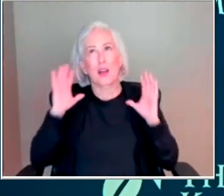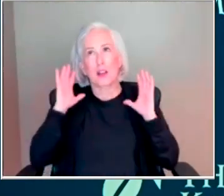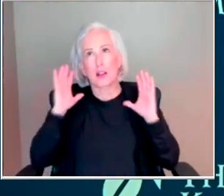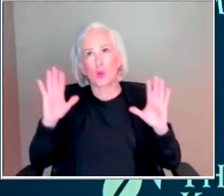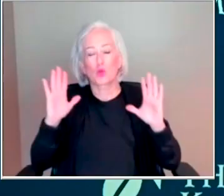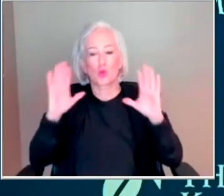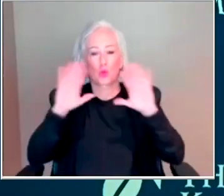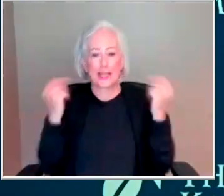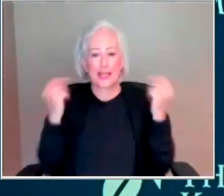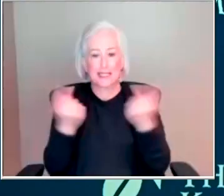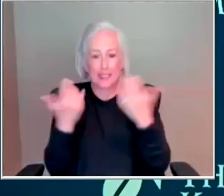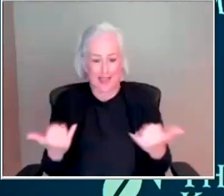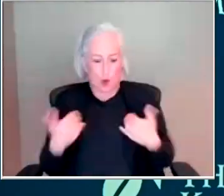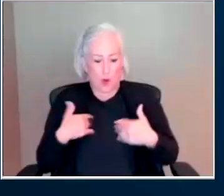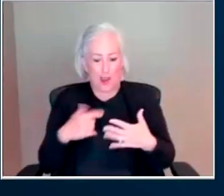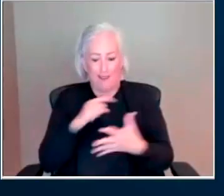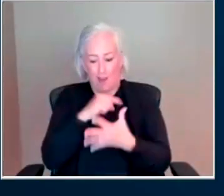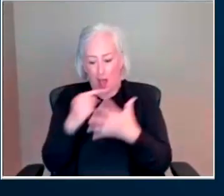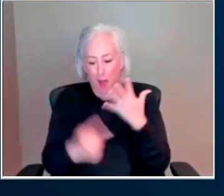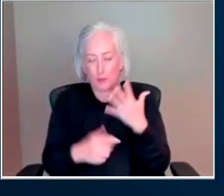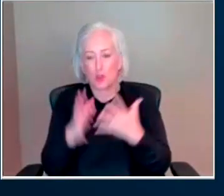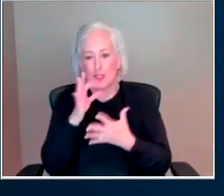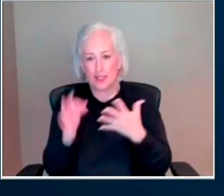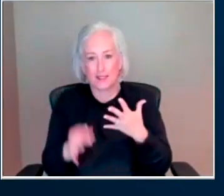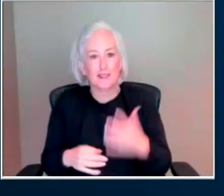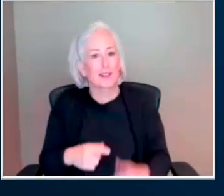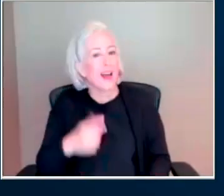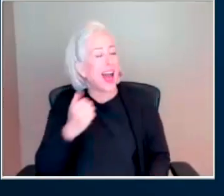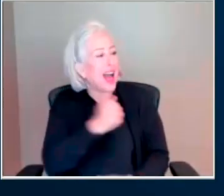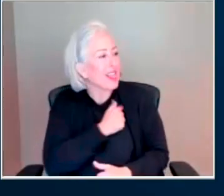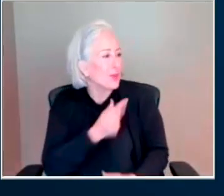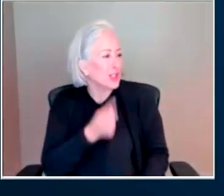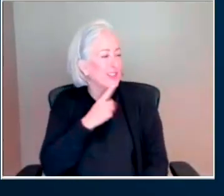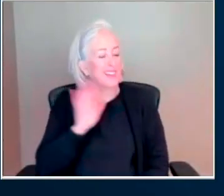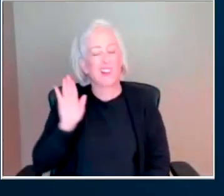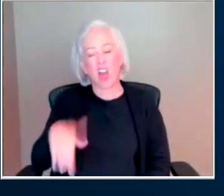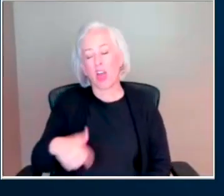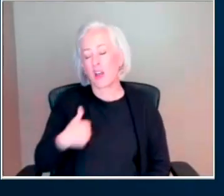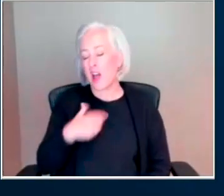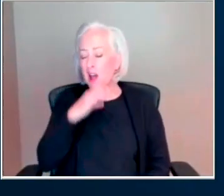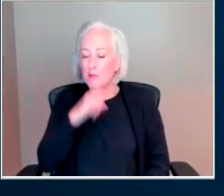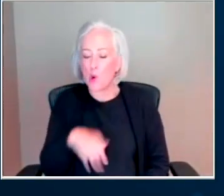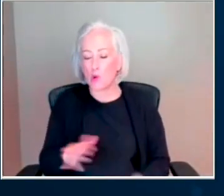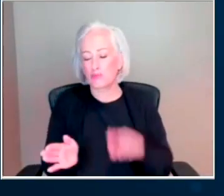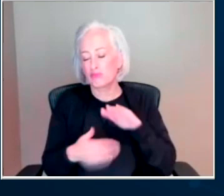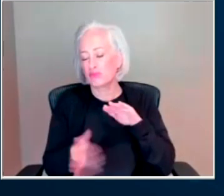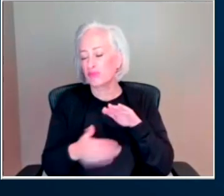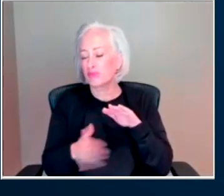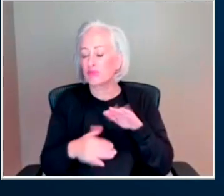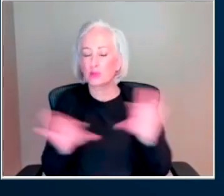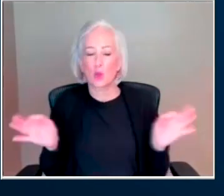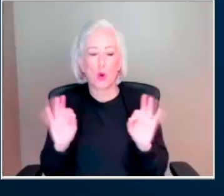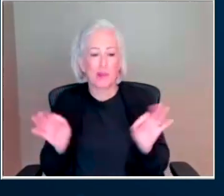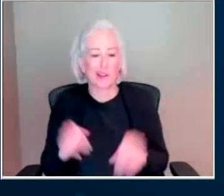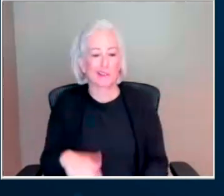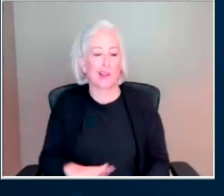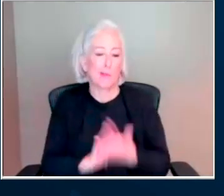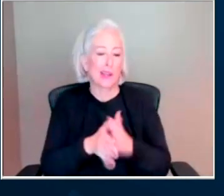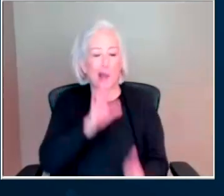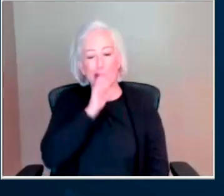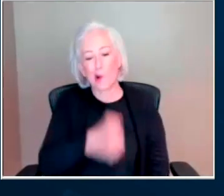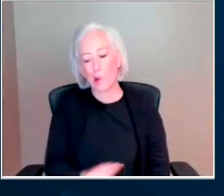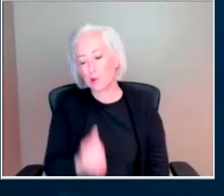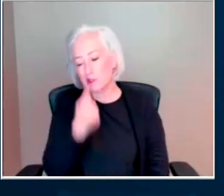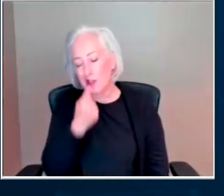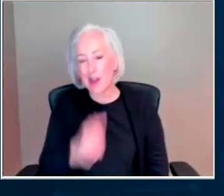there are options for people. I love what you said, because how many times we say, "Oh, I'm just getting older. Oh, I'm just getting older. Oh, aging sucks." But really, that's not